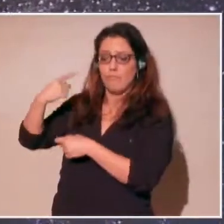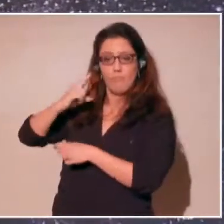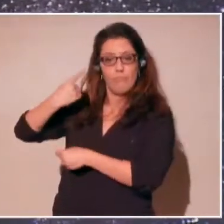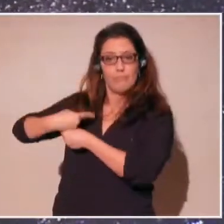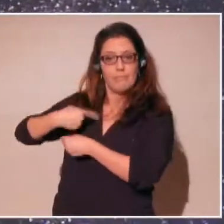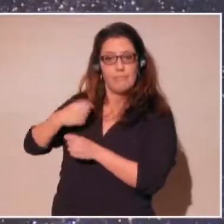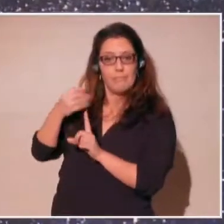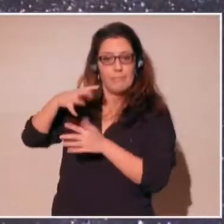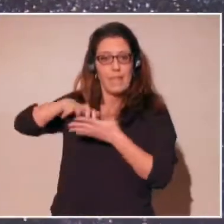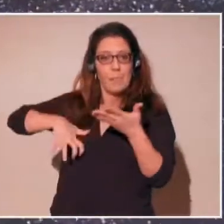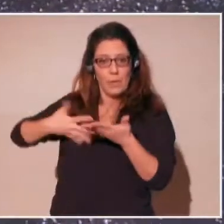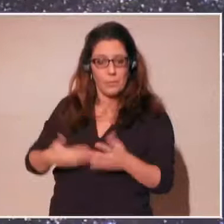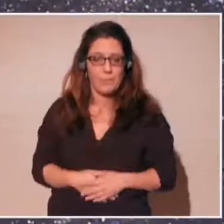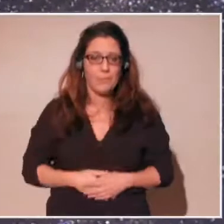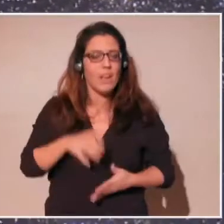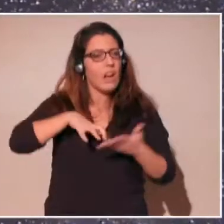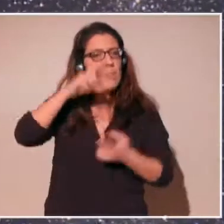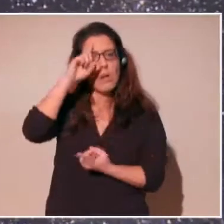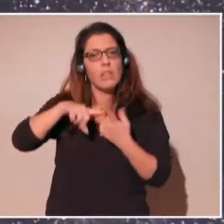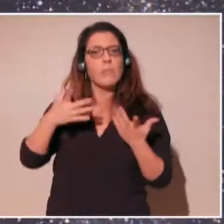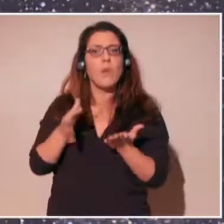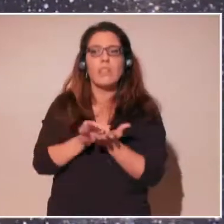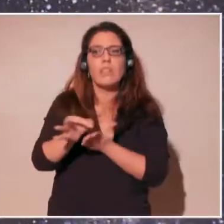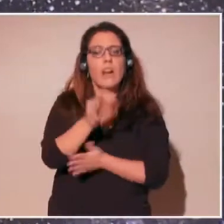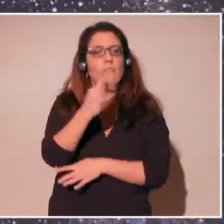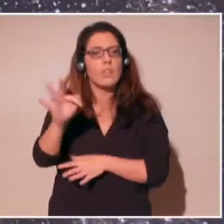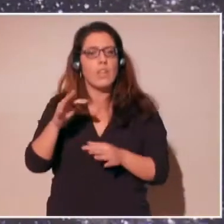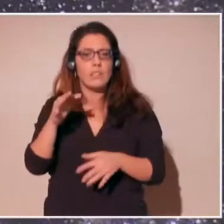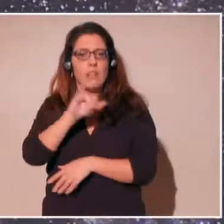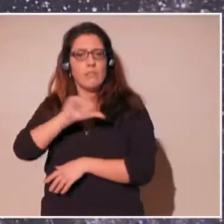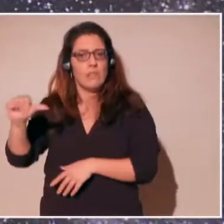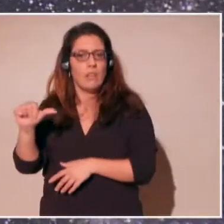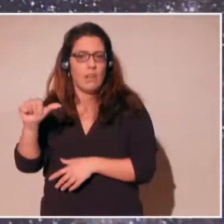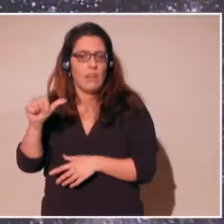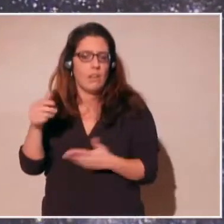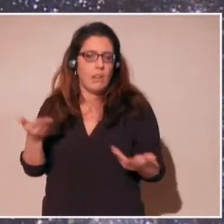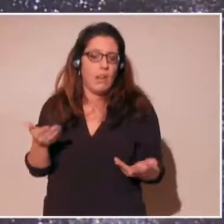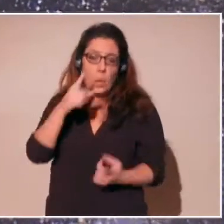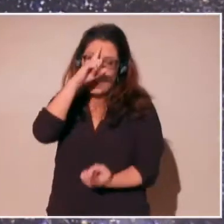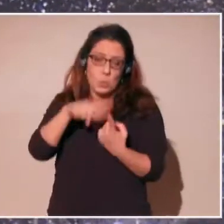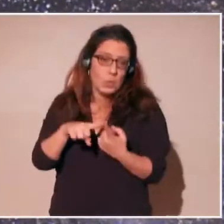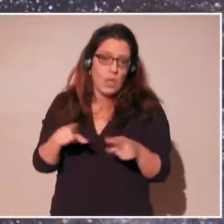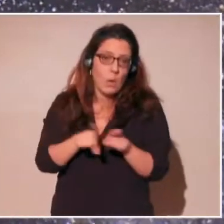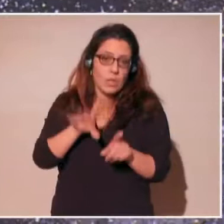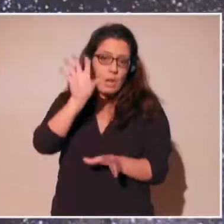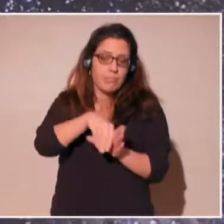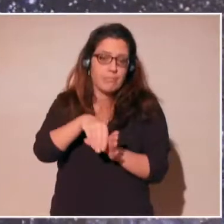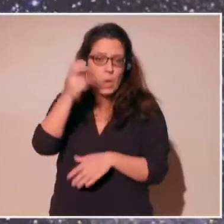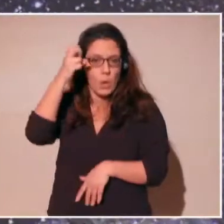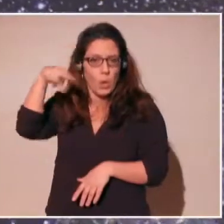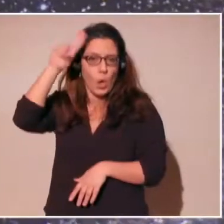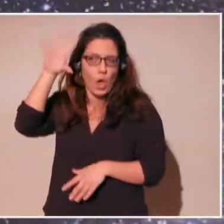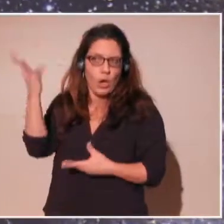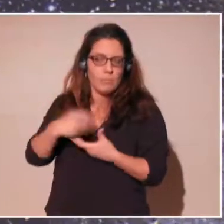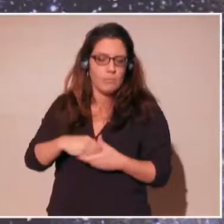Prime Minister, Édouard Philippe. This report covers research in France on artificial intelligence.